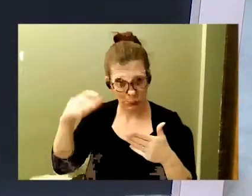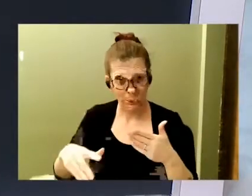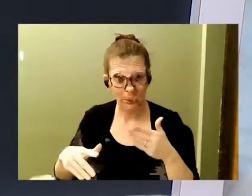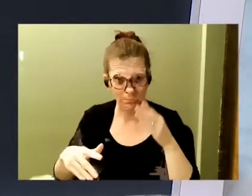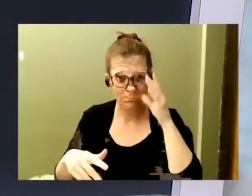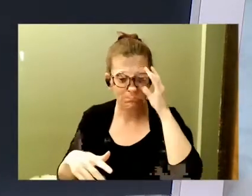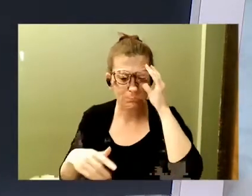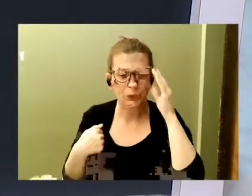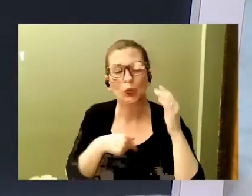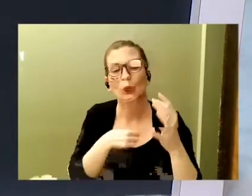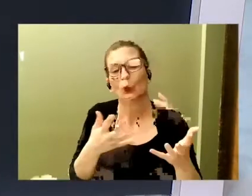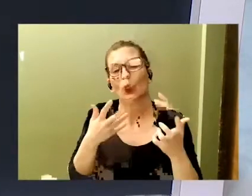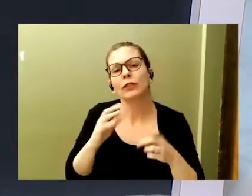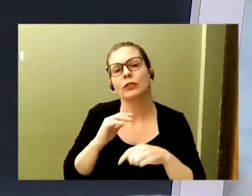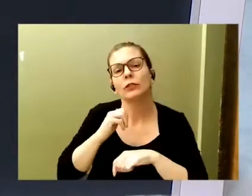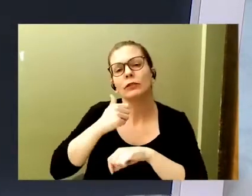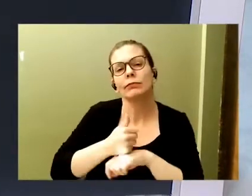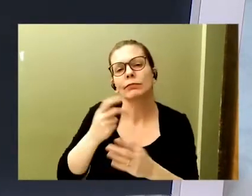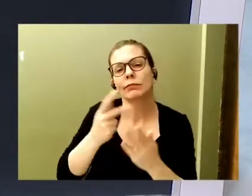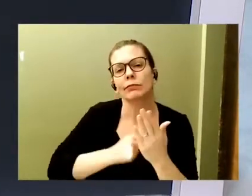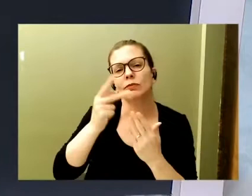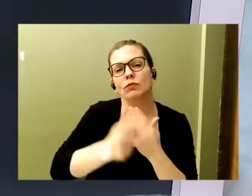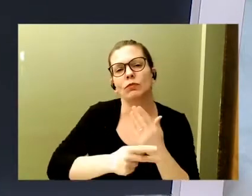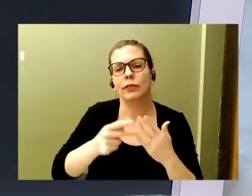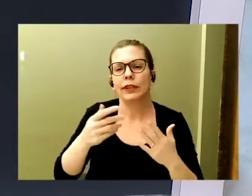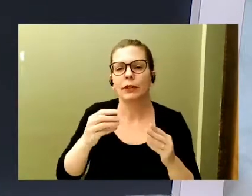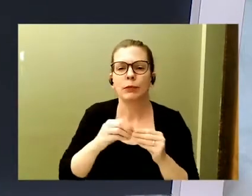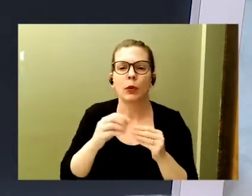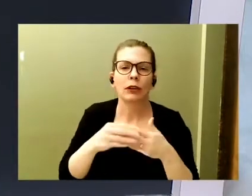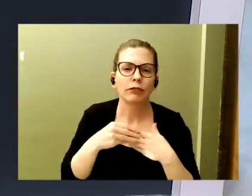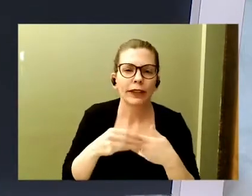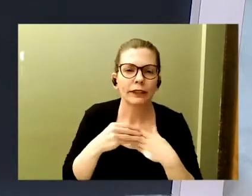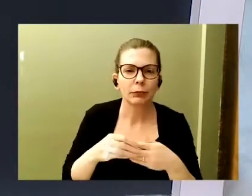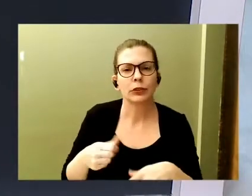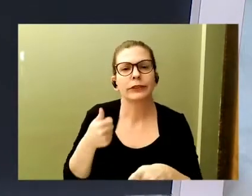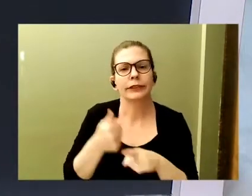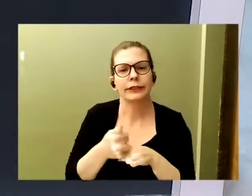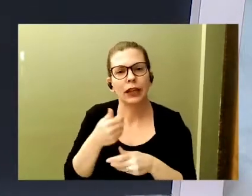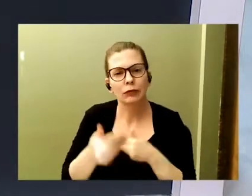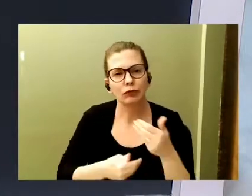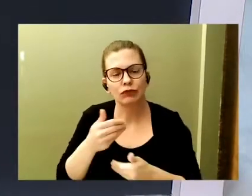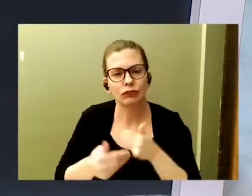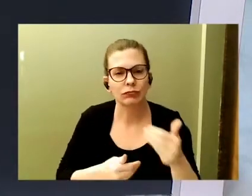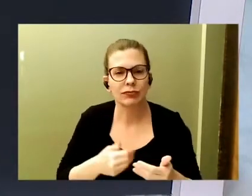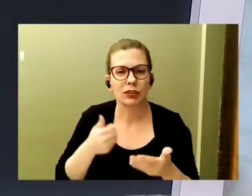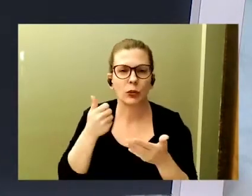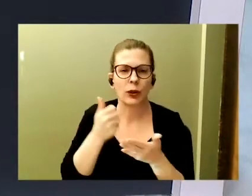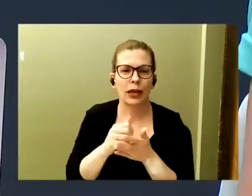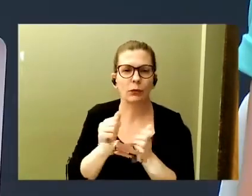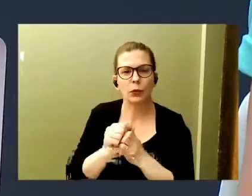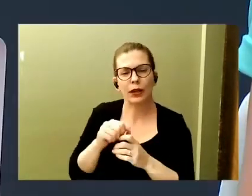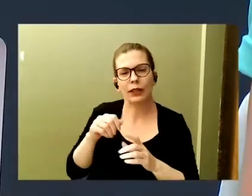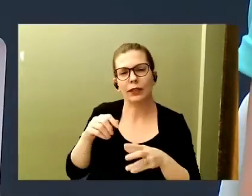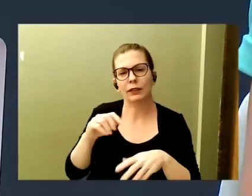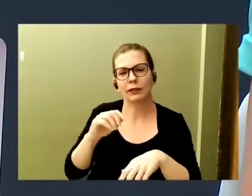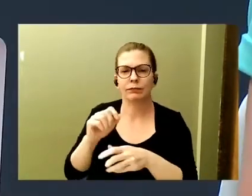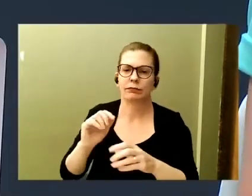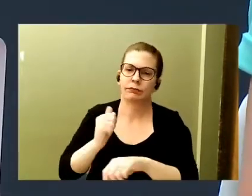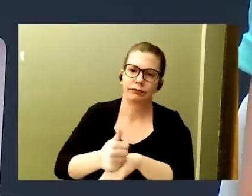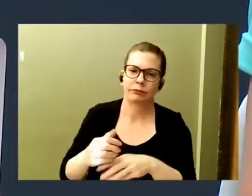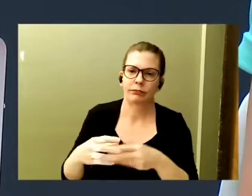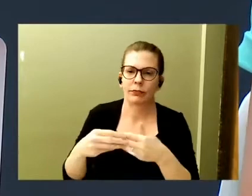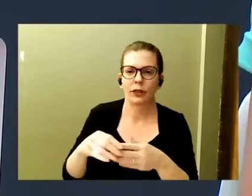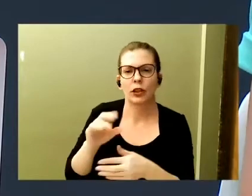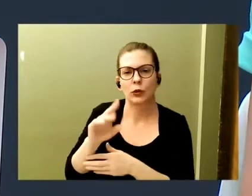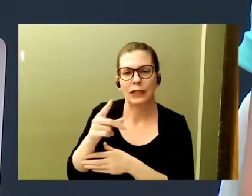design a program really flexible, self-paced, with the help of Udacity, in a way that it is not just content. It's